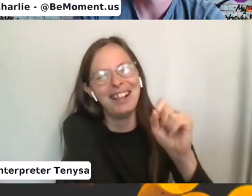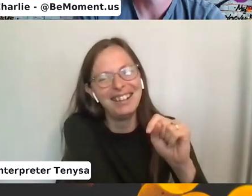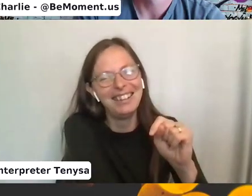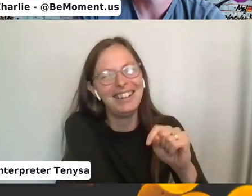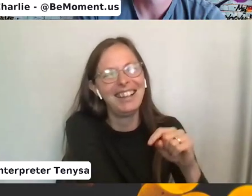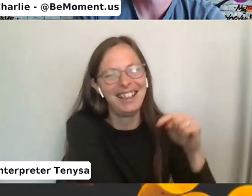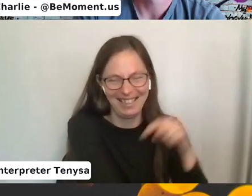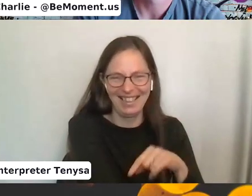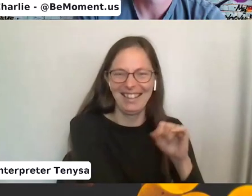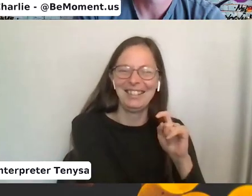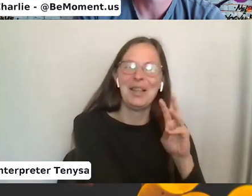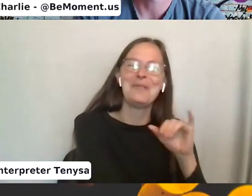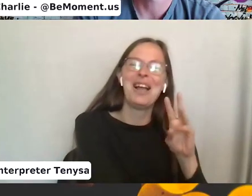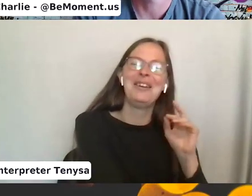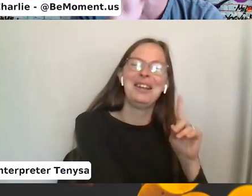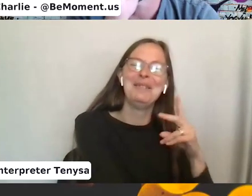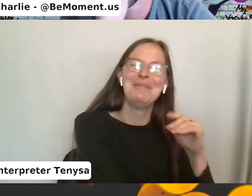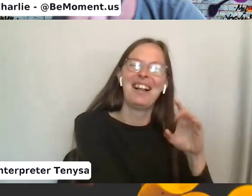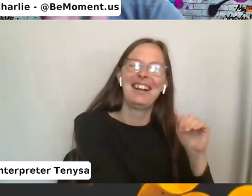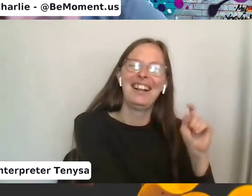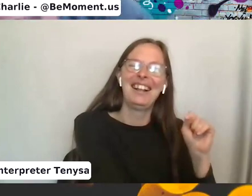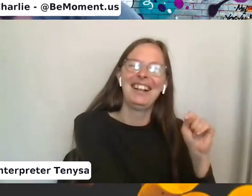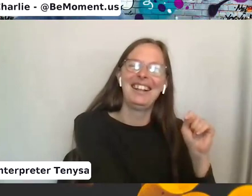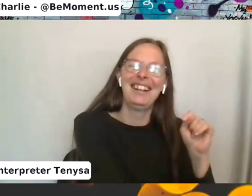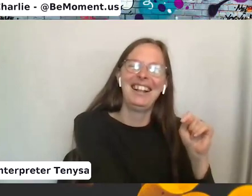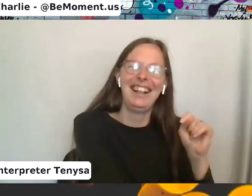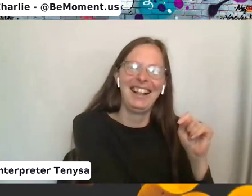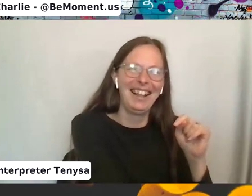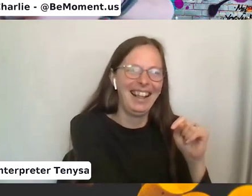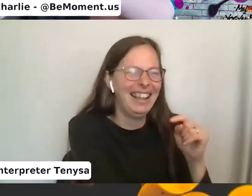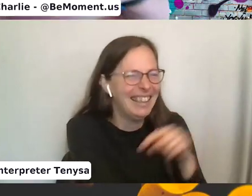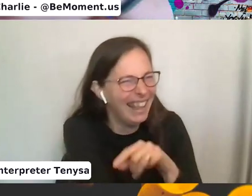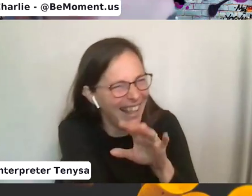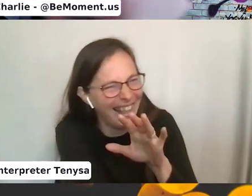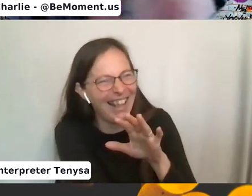This is the Wayward Podcast. This is the